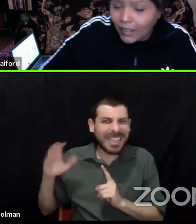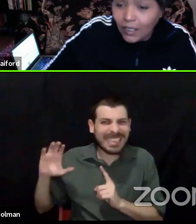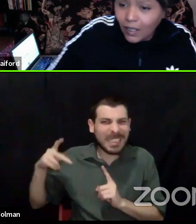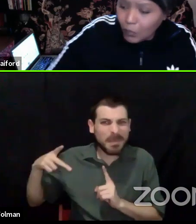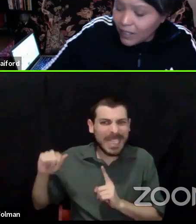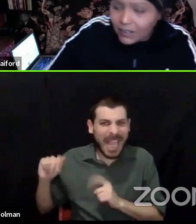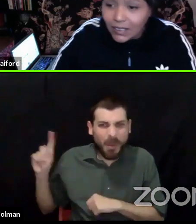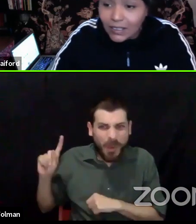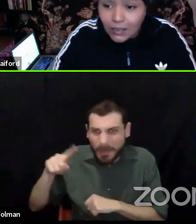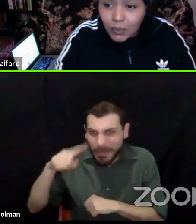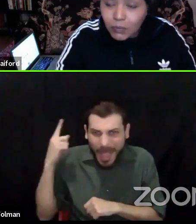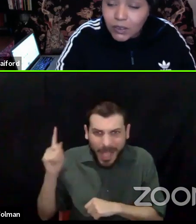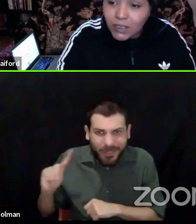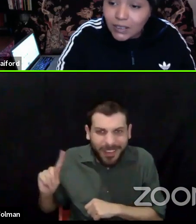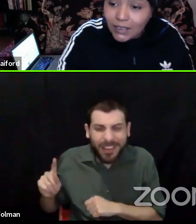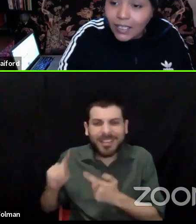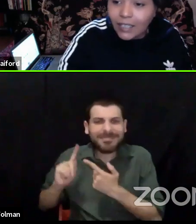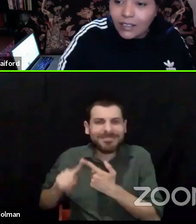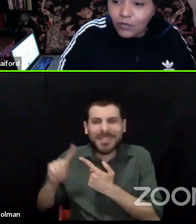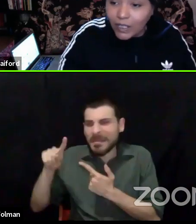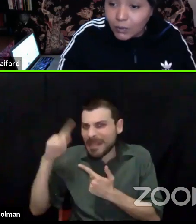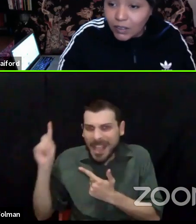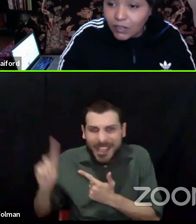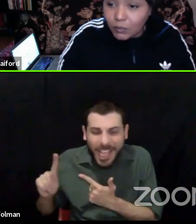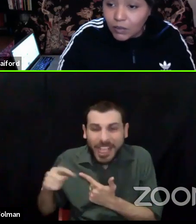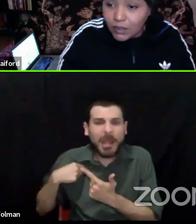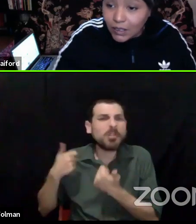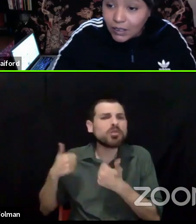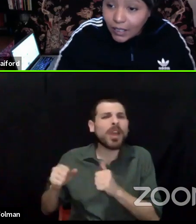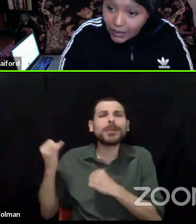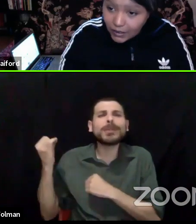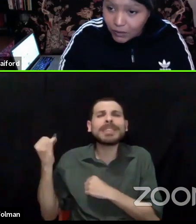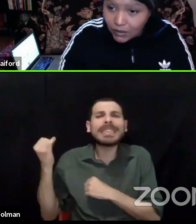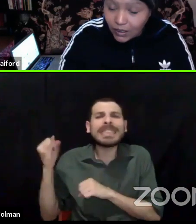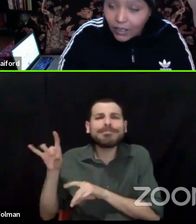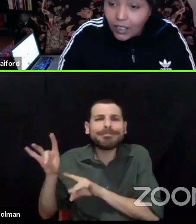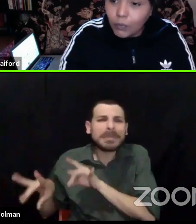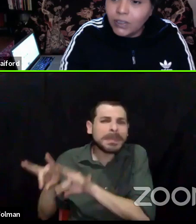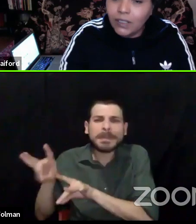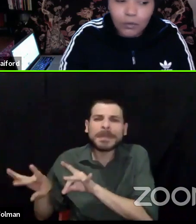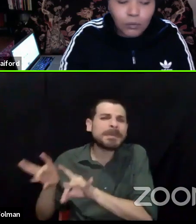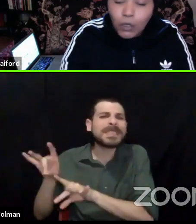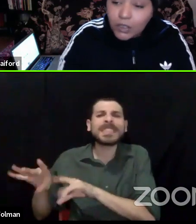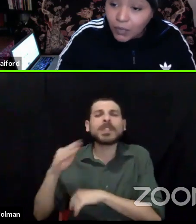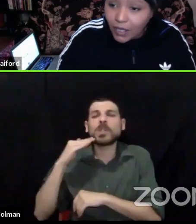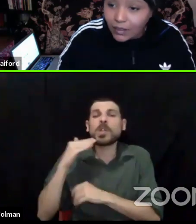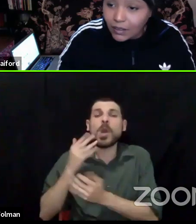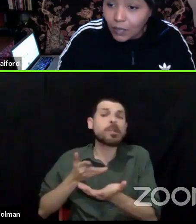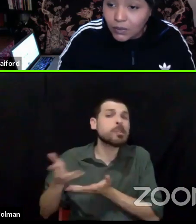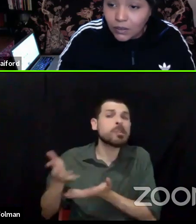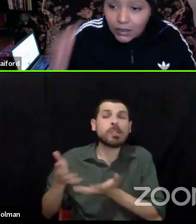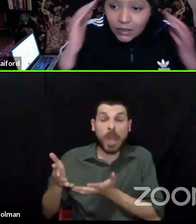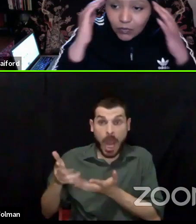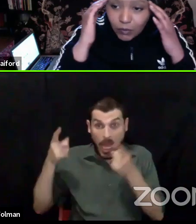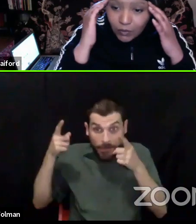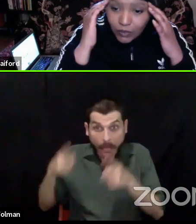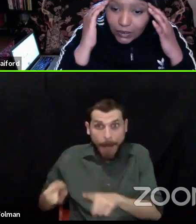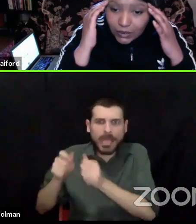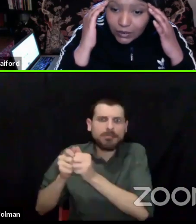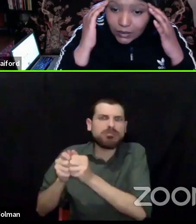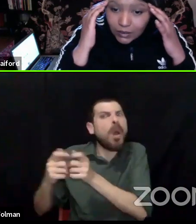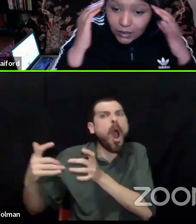like, planting seeds in people's business. They got the investment of community engagement, helping them multiply their opportunities from